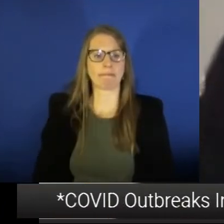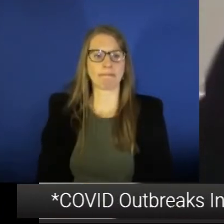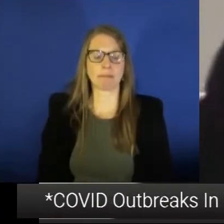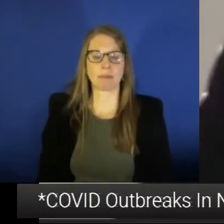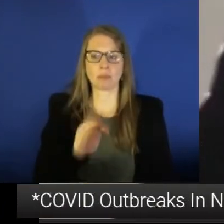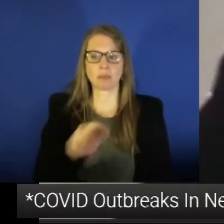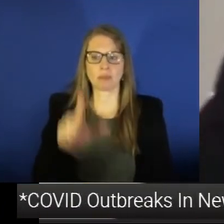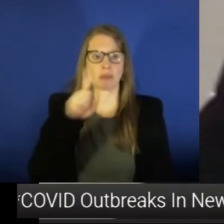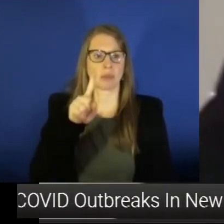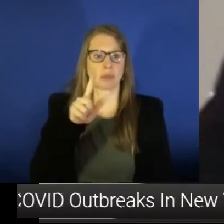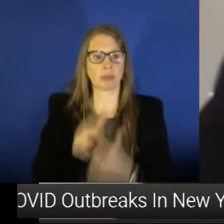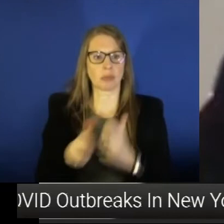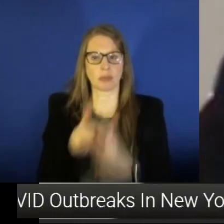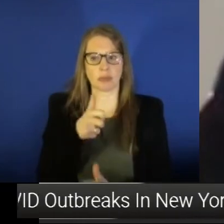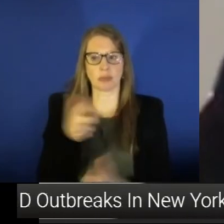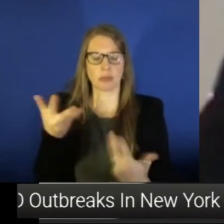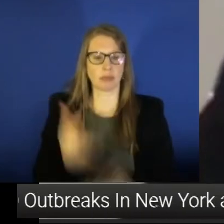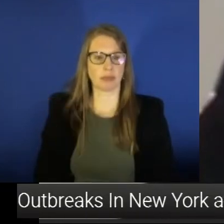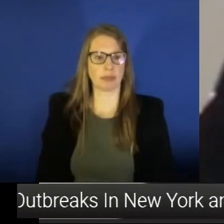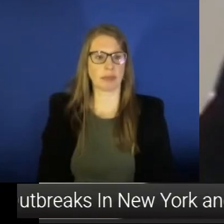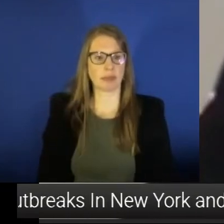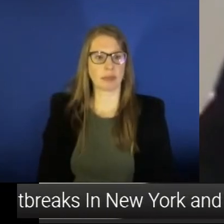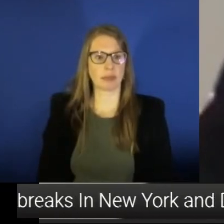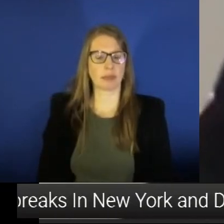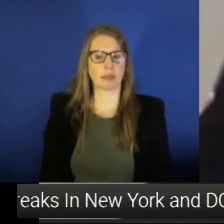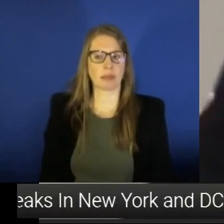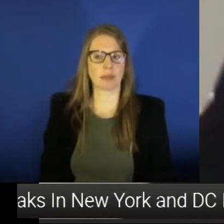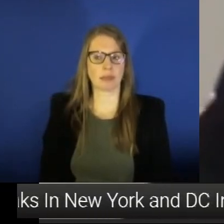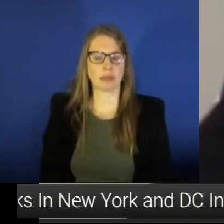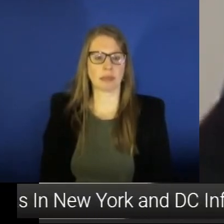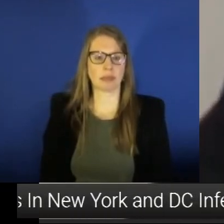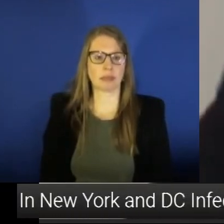think the difficulty is that,